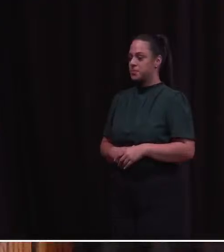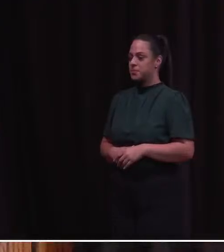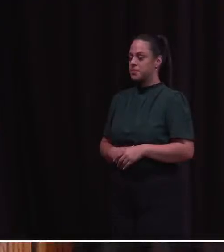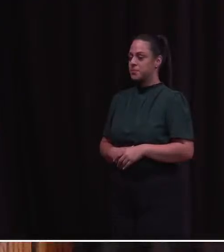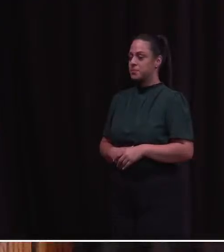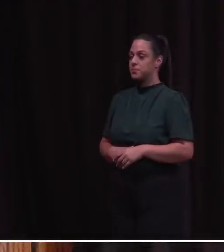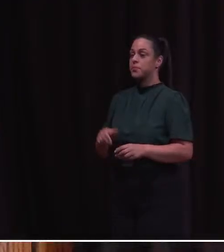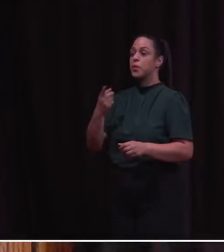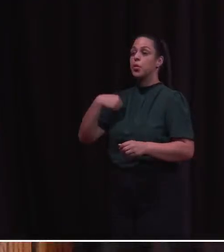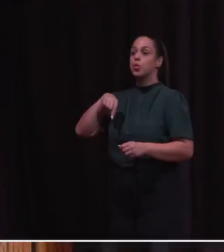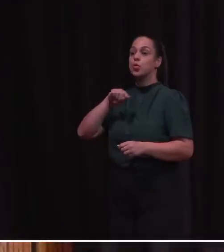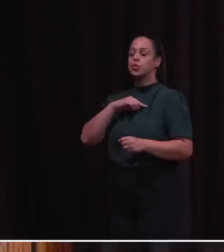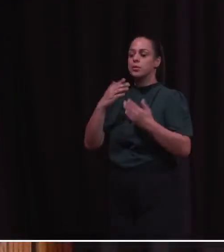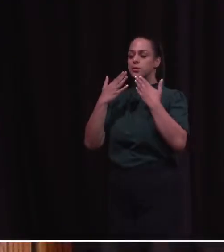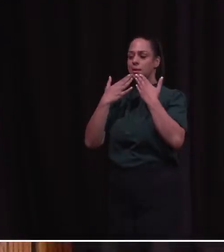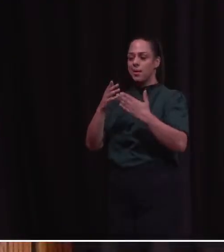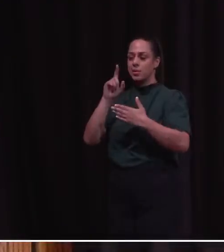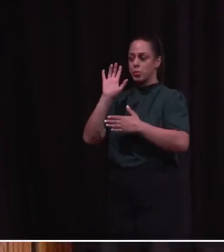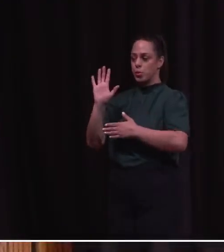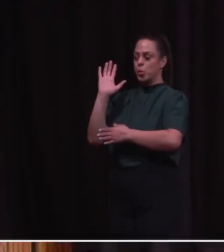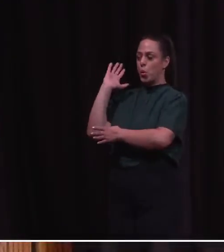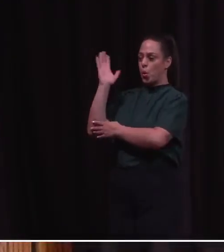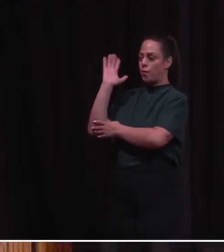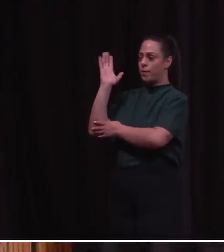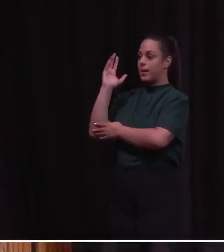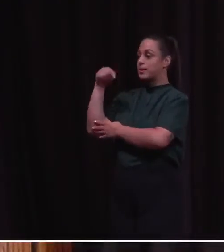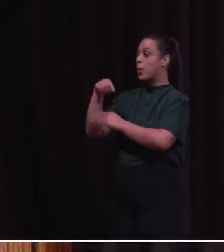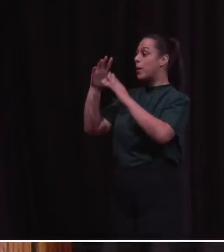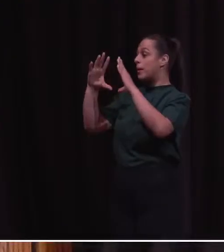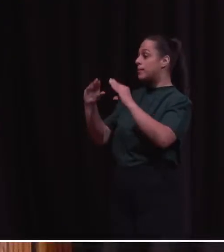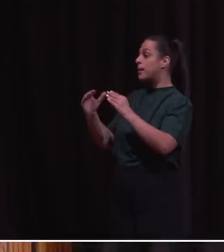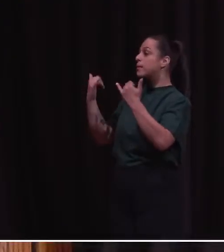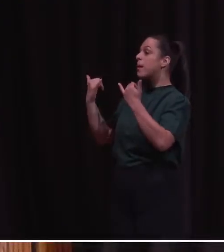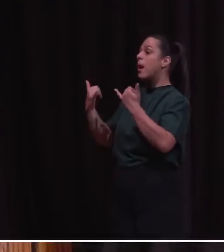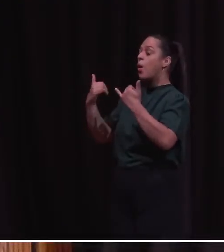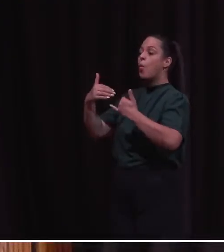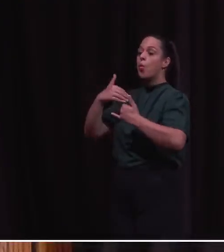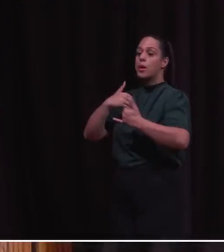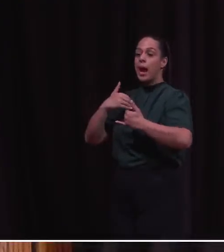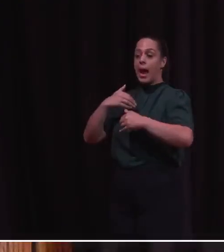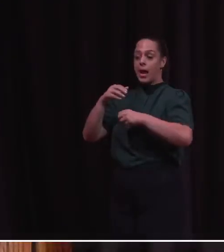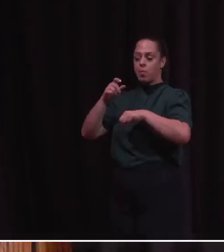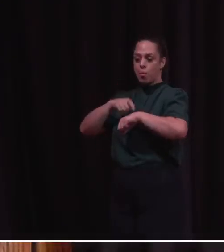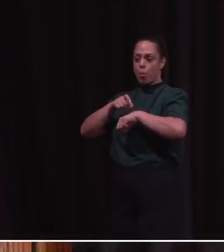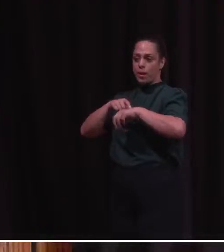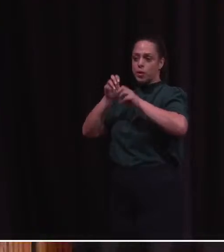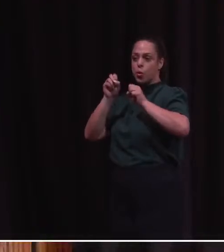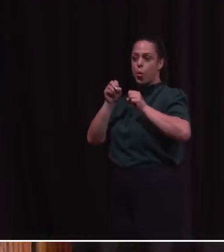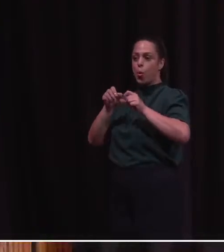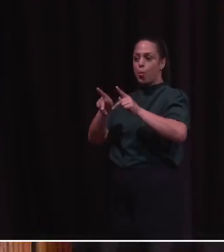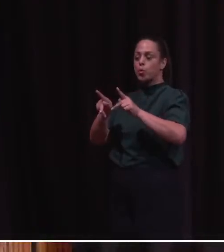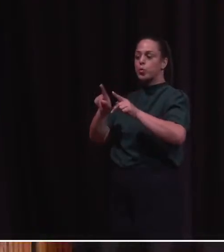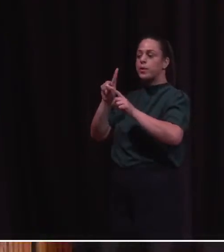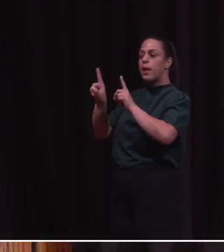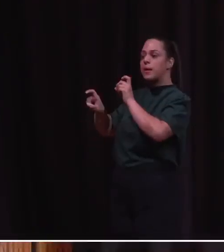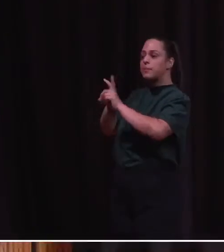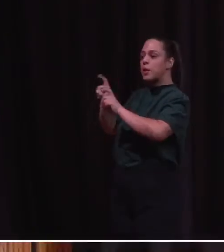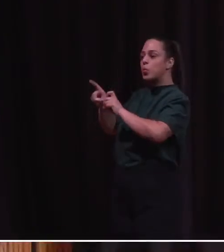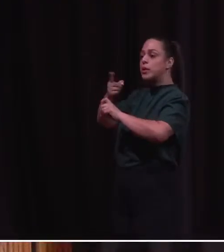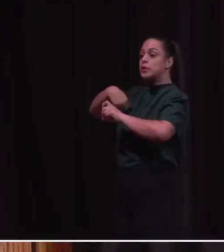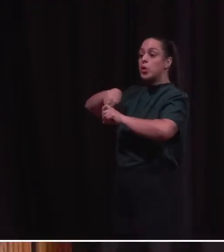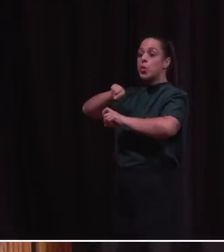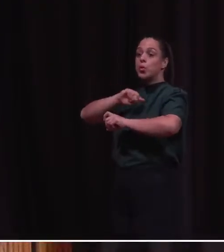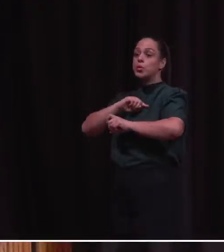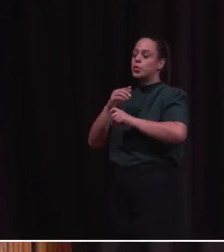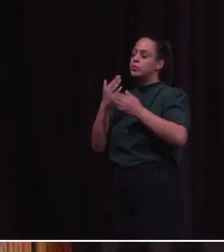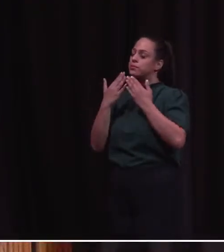Le agradecemos por su conferencia esta tarde. A continuación se abrirá el micrófono para las preguntas del público. Agradecemos sean